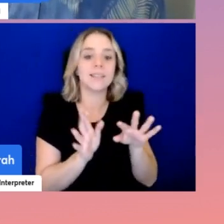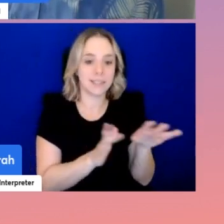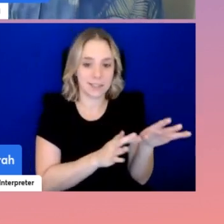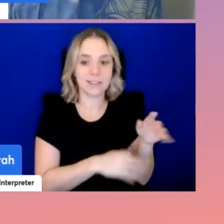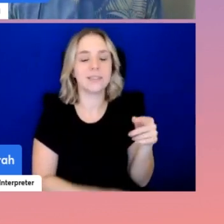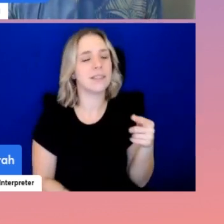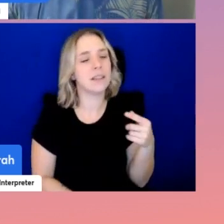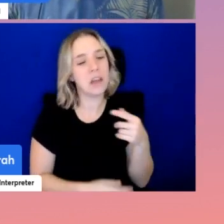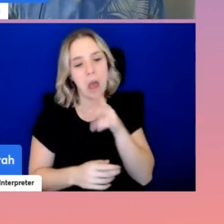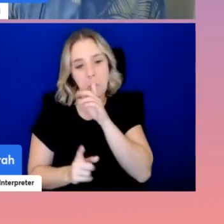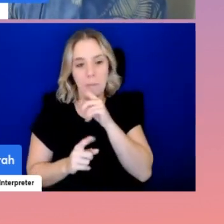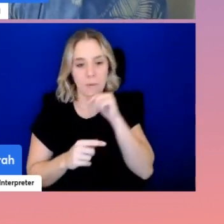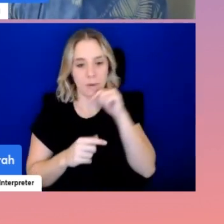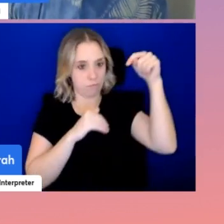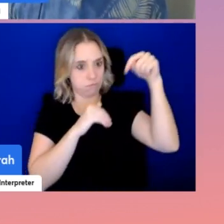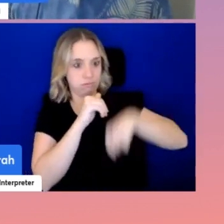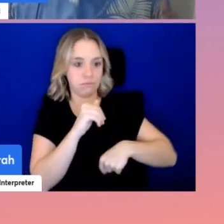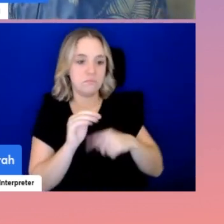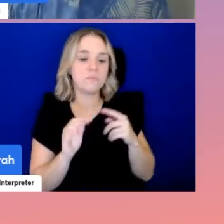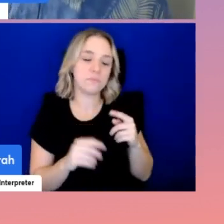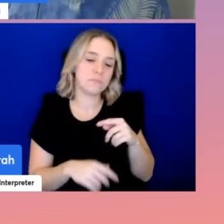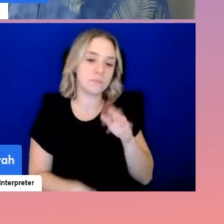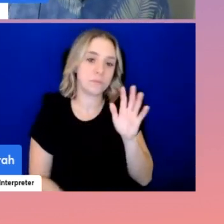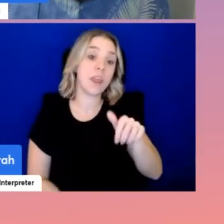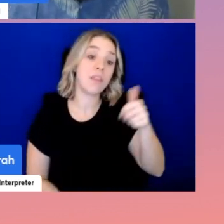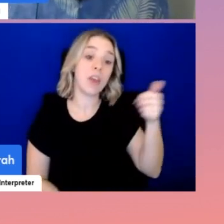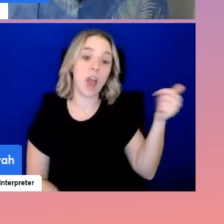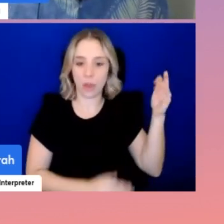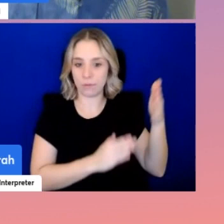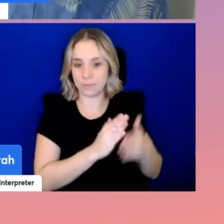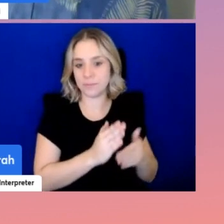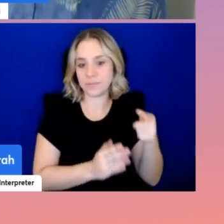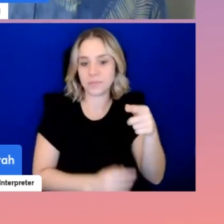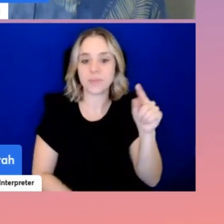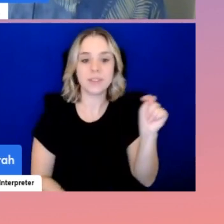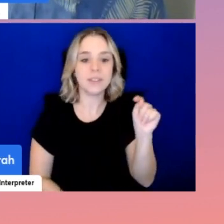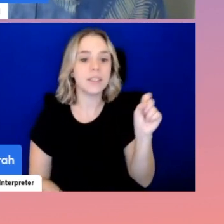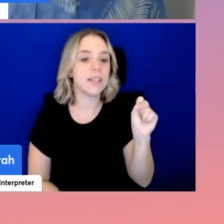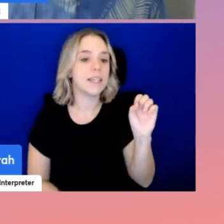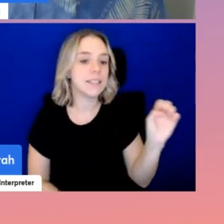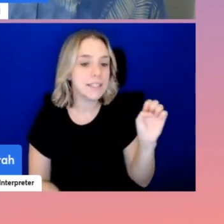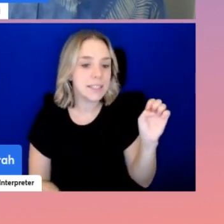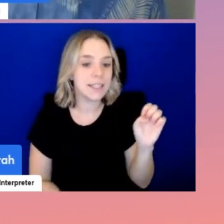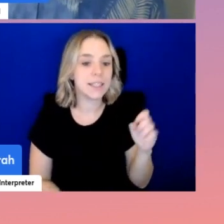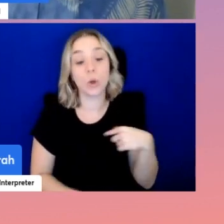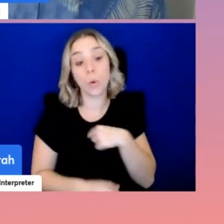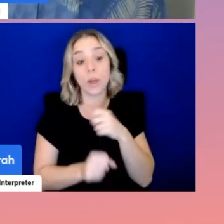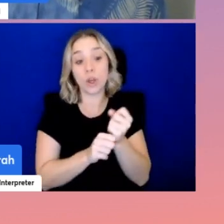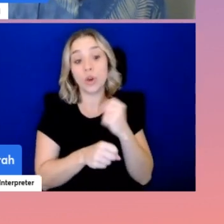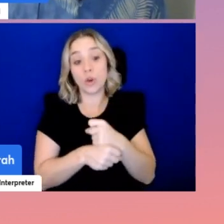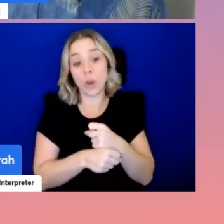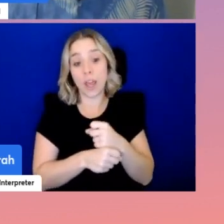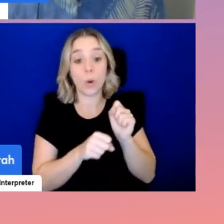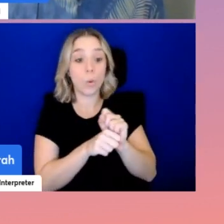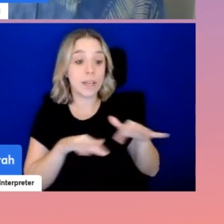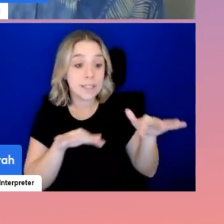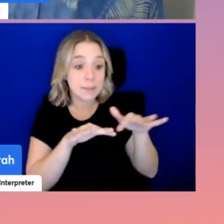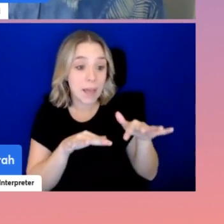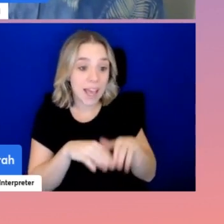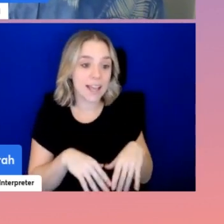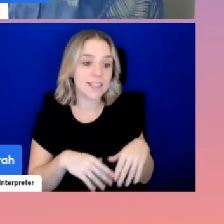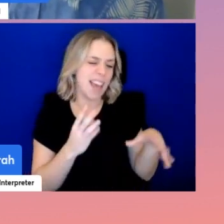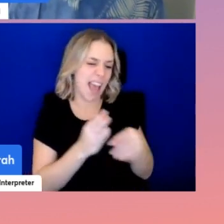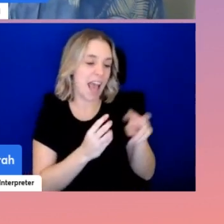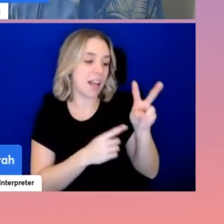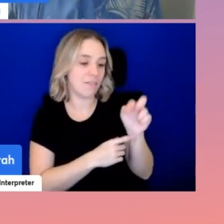about too much today. And then here's the other side of it, the TFE stuff, right? So we're creating a workspace. We're adding some variable sets to it,